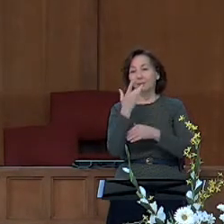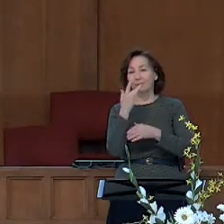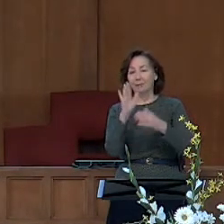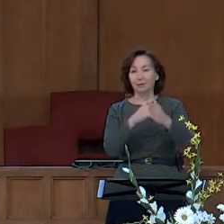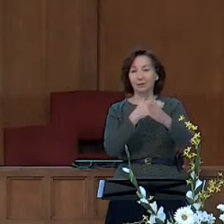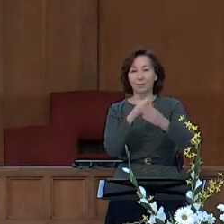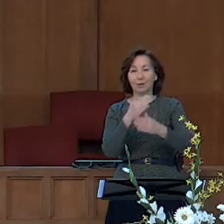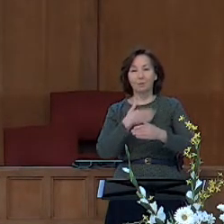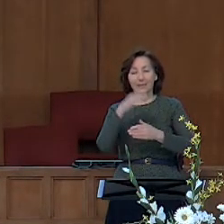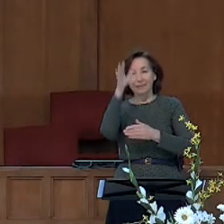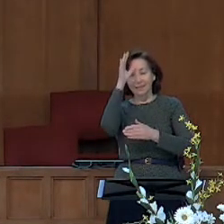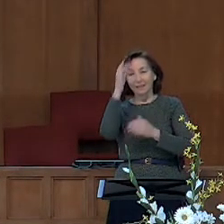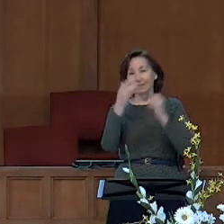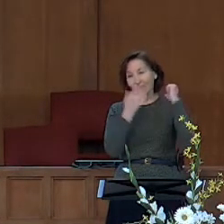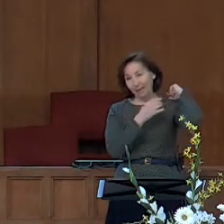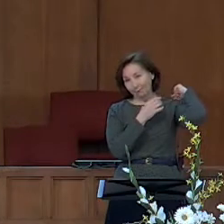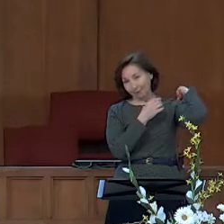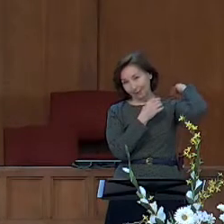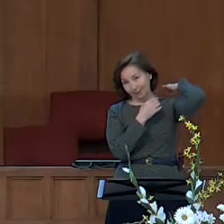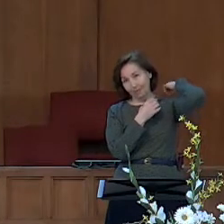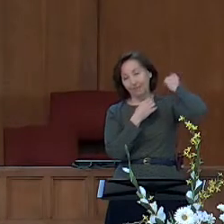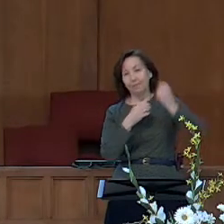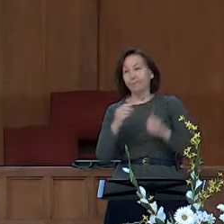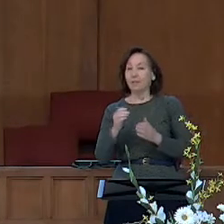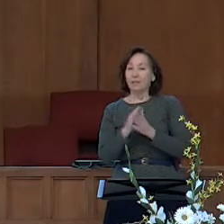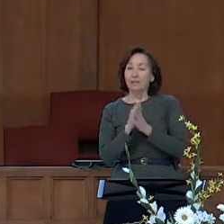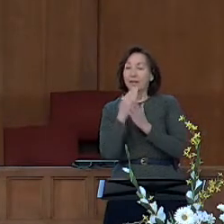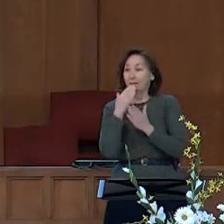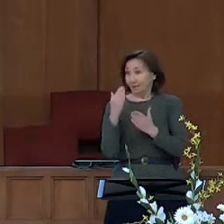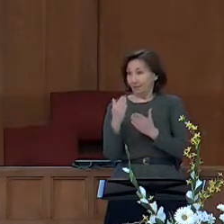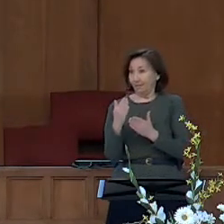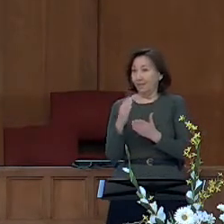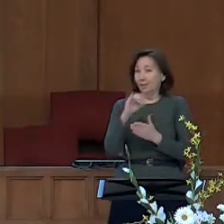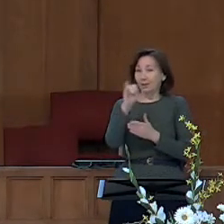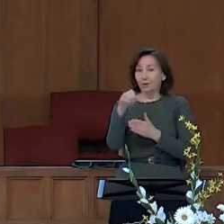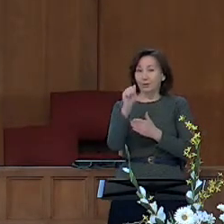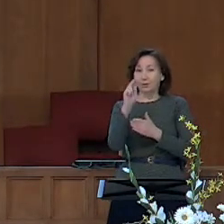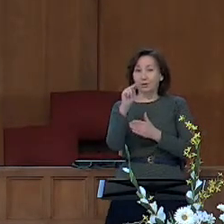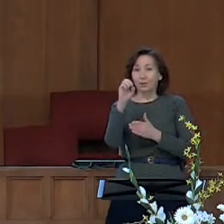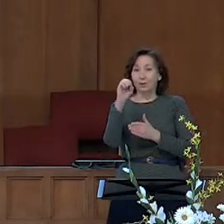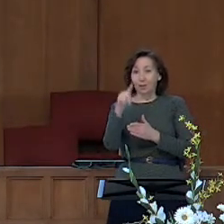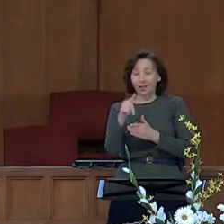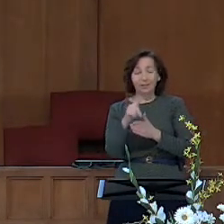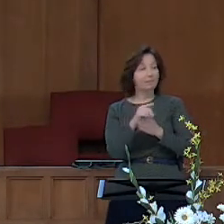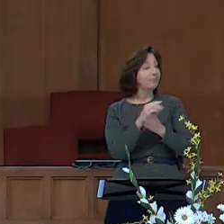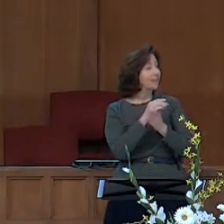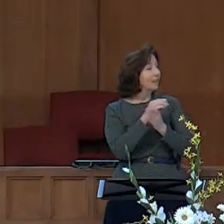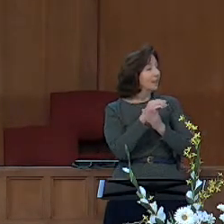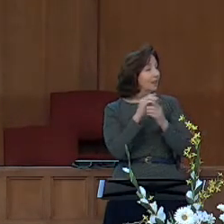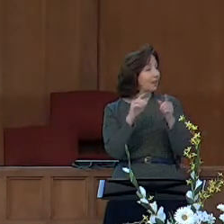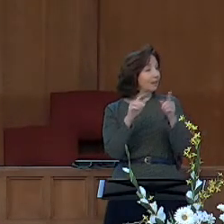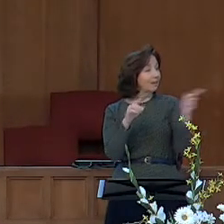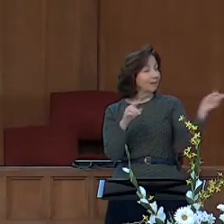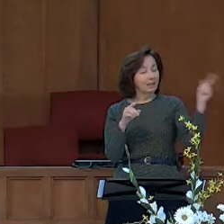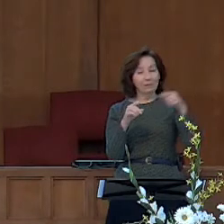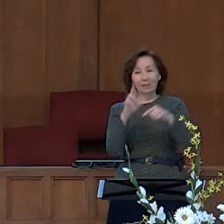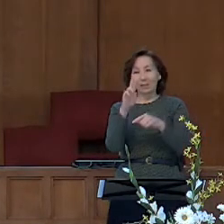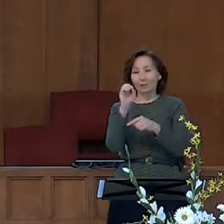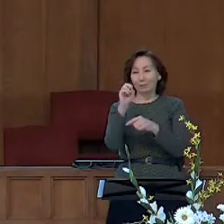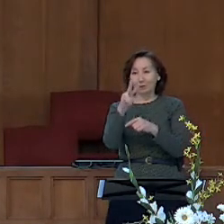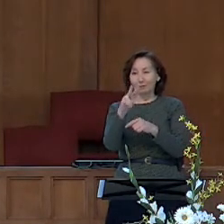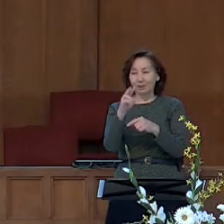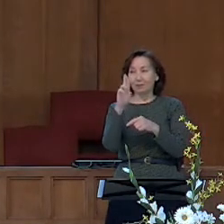favorite songs, and I appreciate that. Love lifted me. Thank God for Janet. Appreciate you. Ron, Reverend Ron, you guys, come out here, Reverend Ron. I got to say